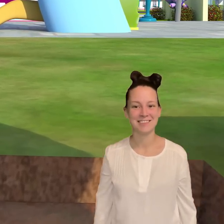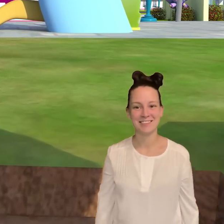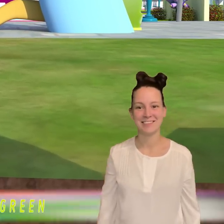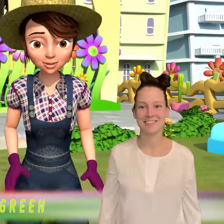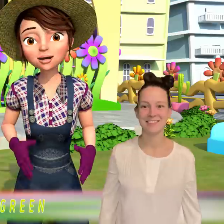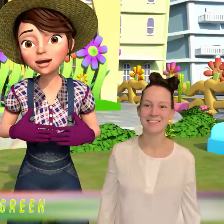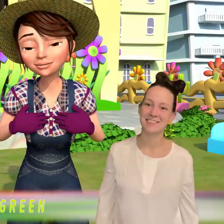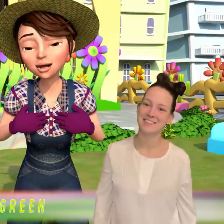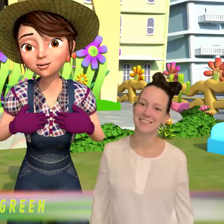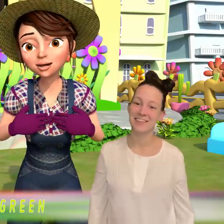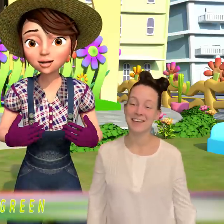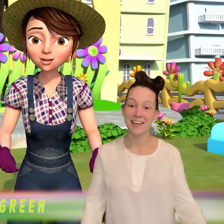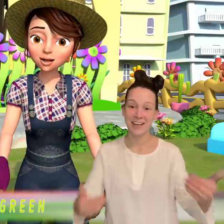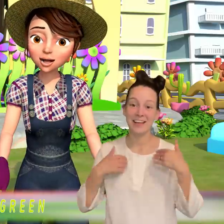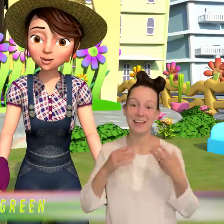foreign